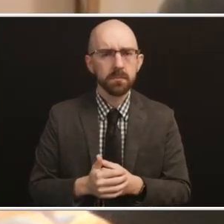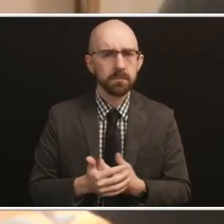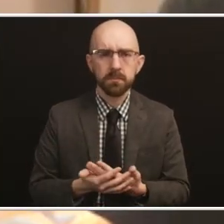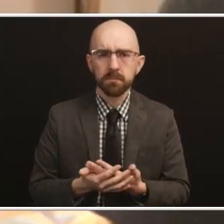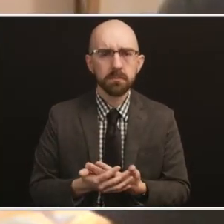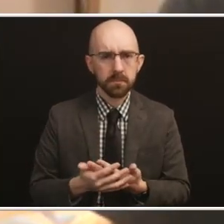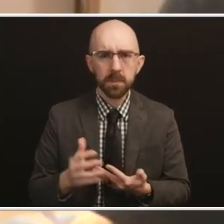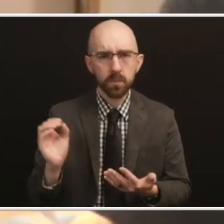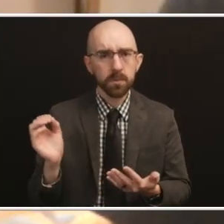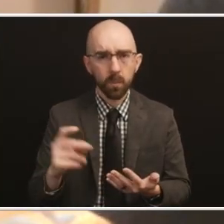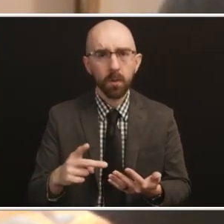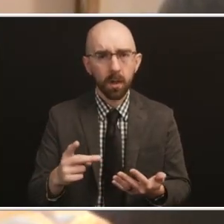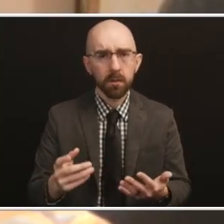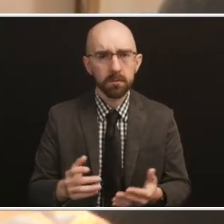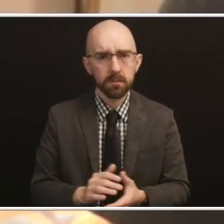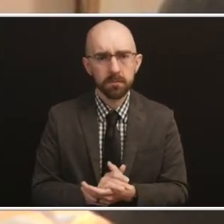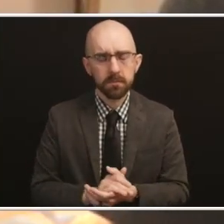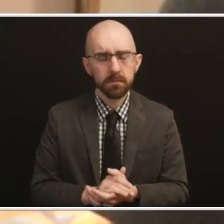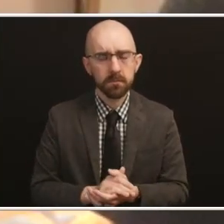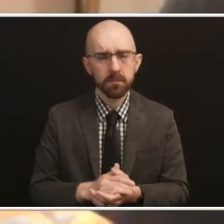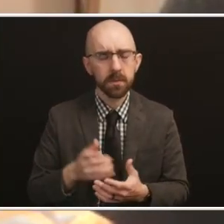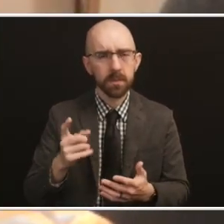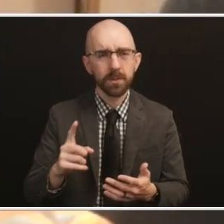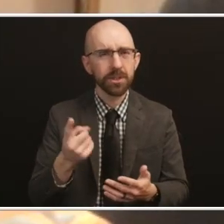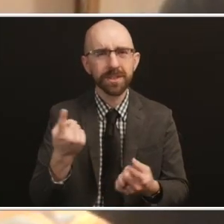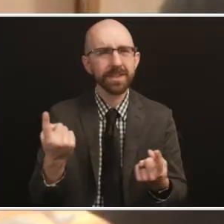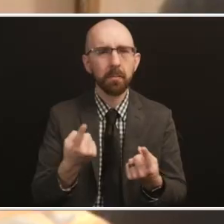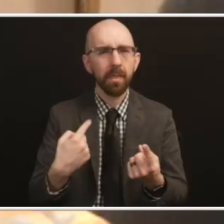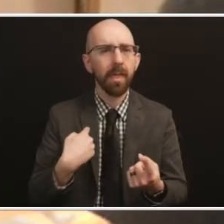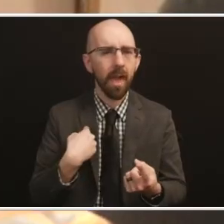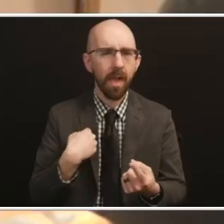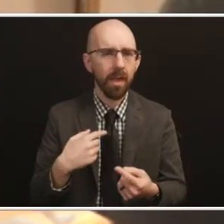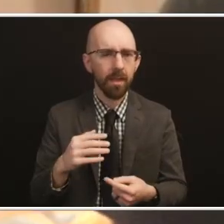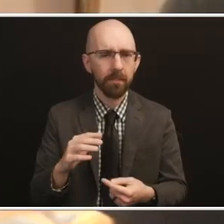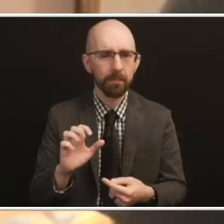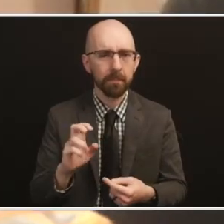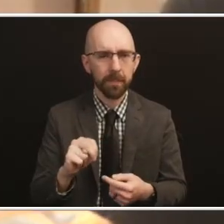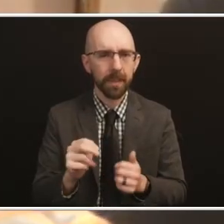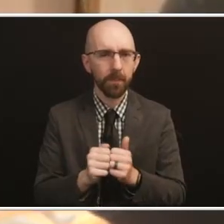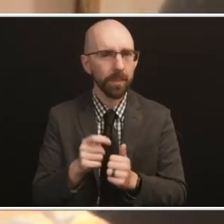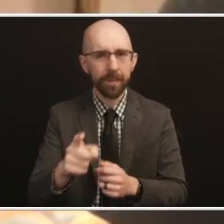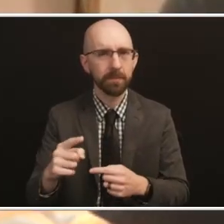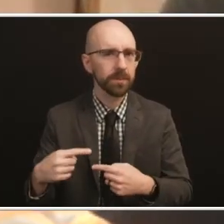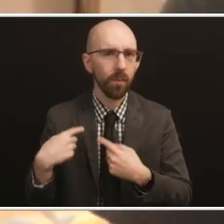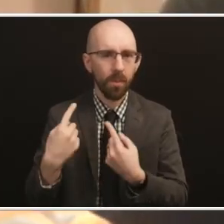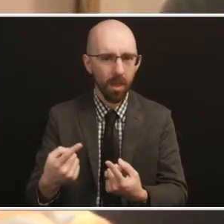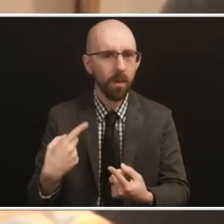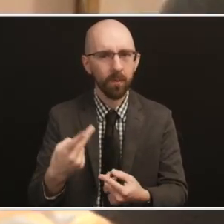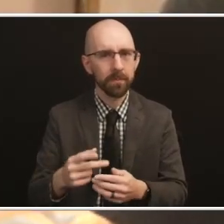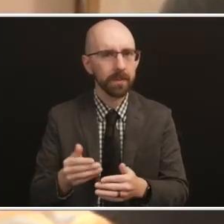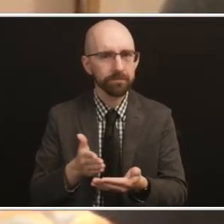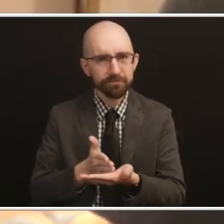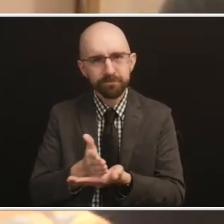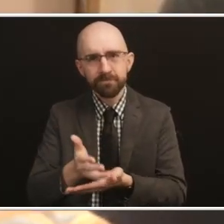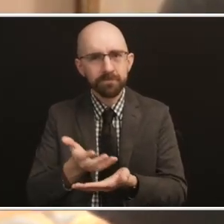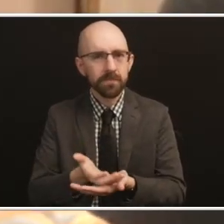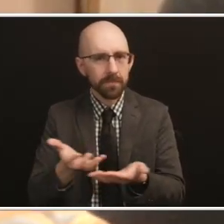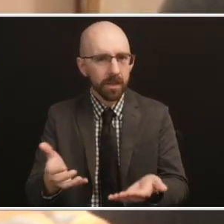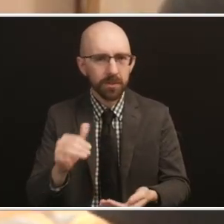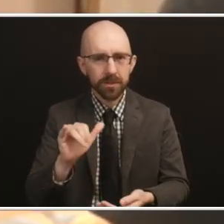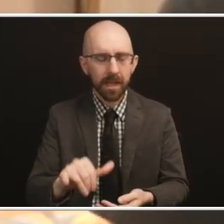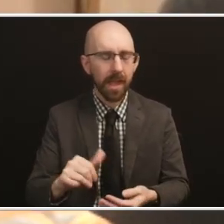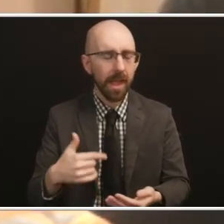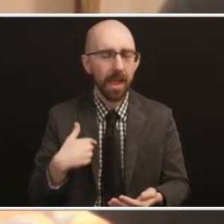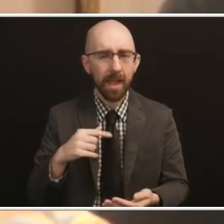it was okay. It was just something that I've been with him so long, and we've been through so much that I